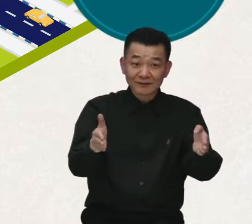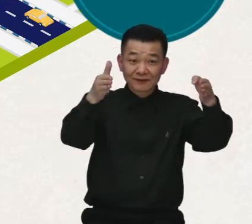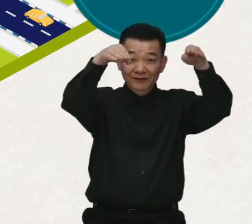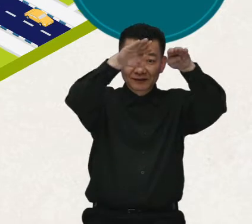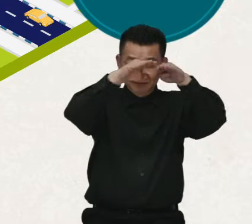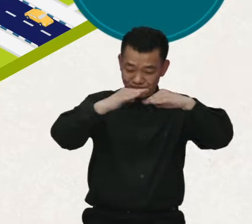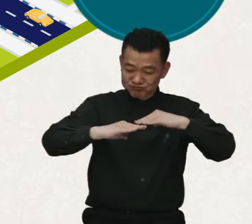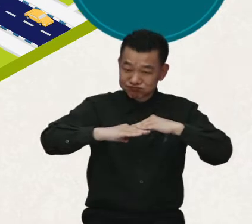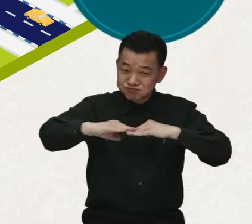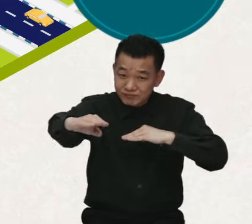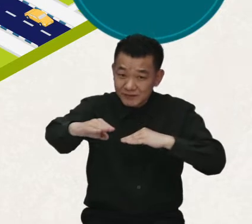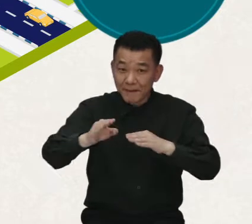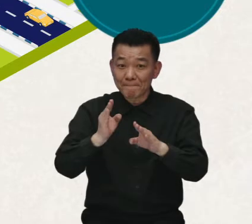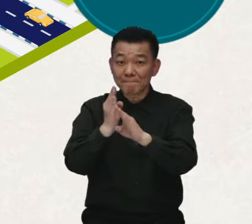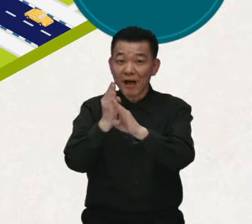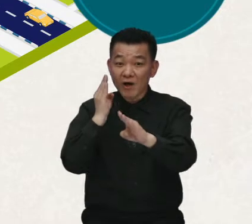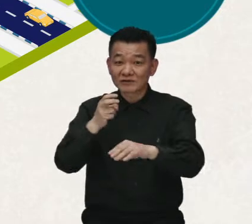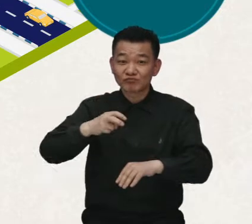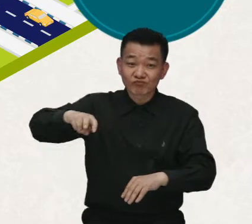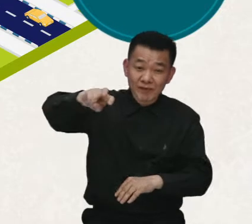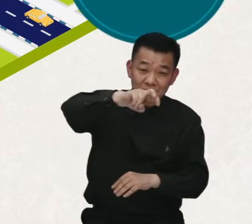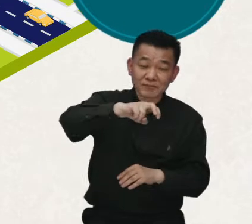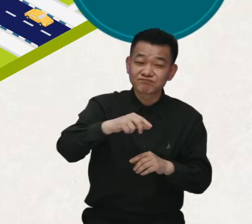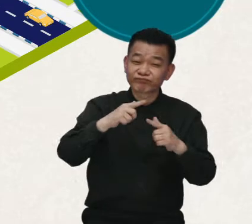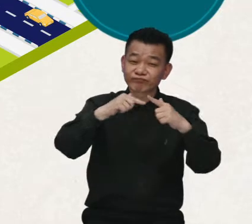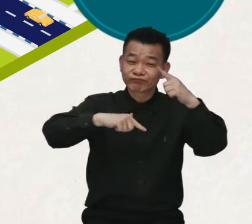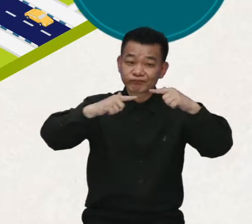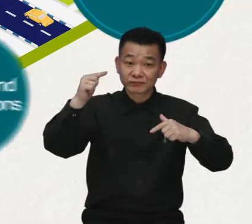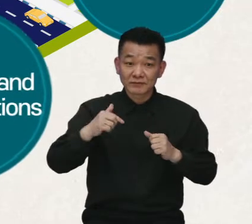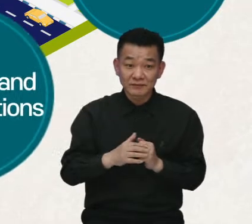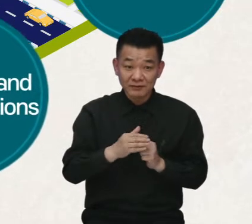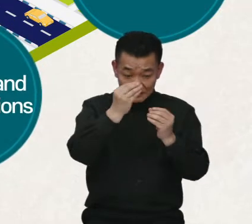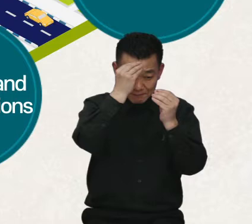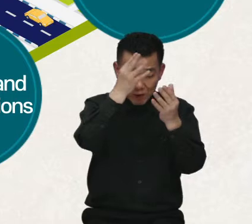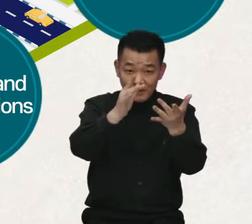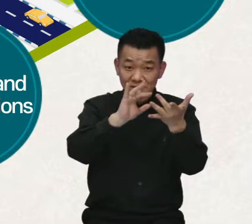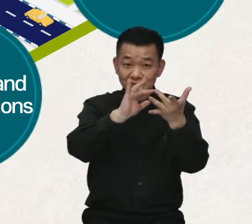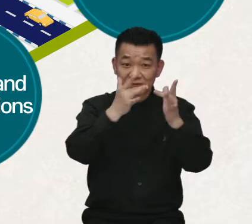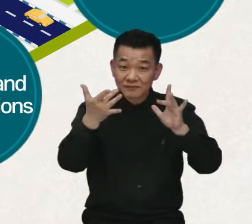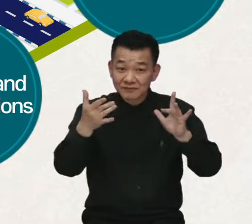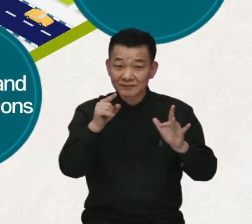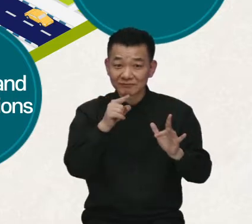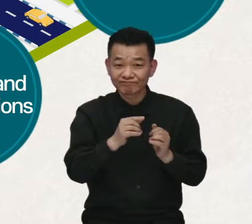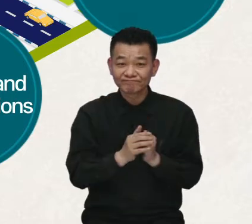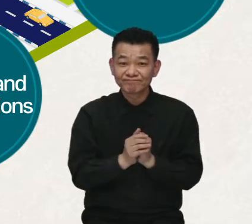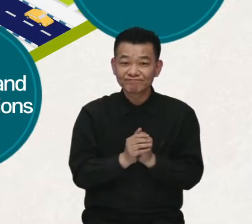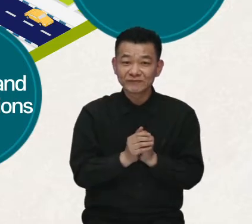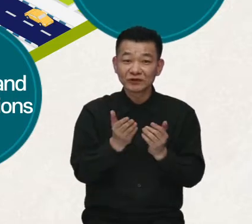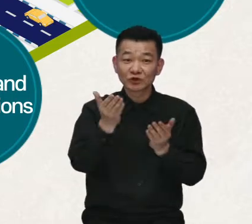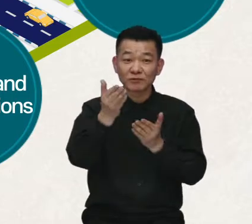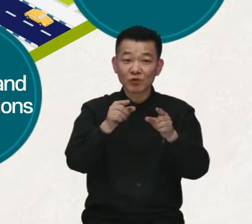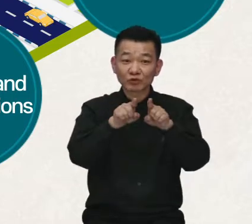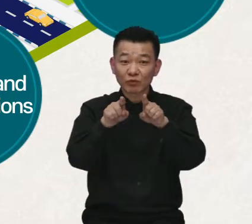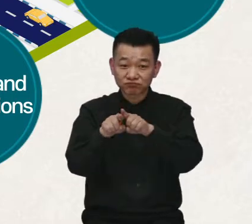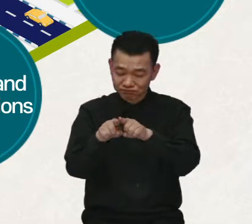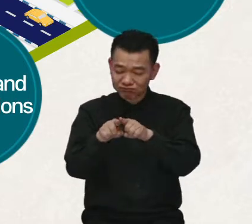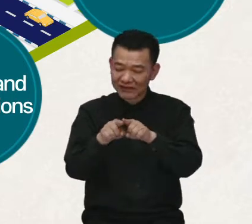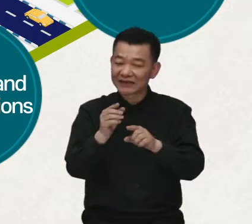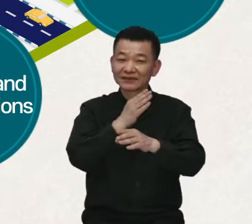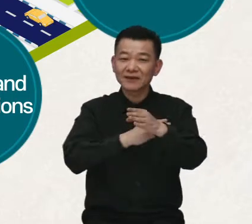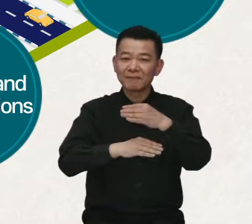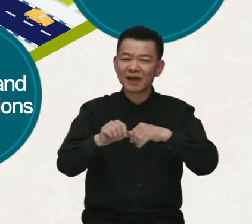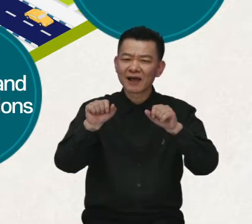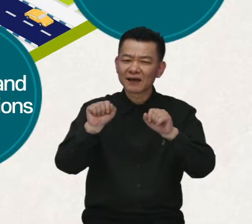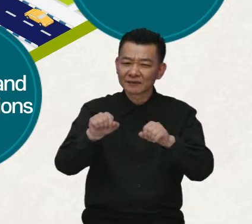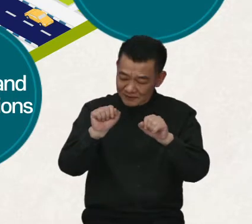schools, housing, medical facilities, and workplaces, and information, communications, and other services must